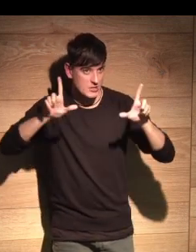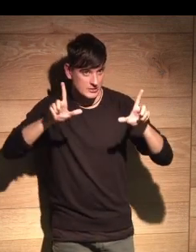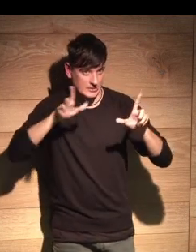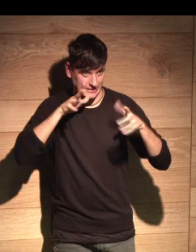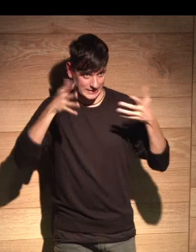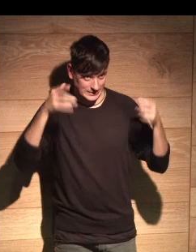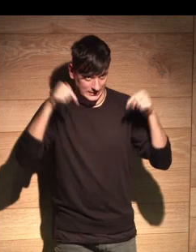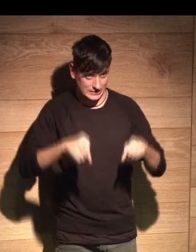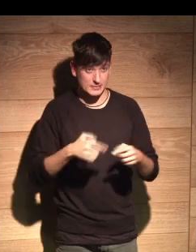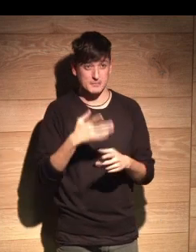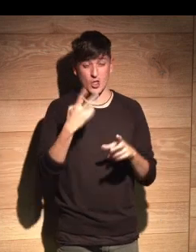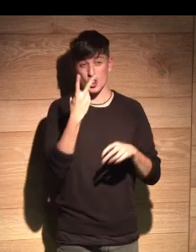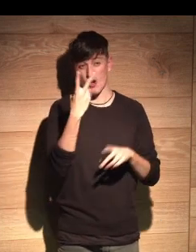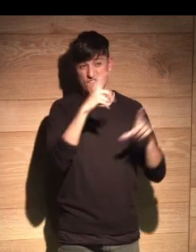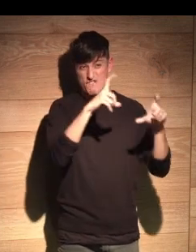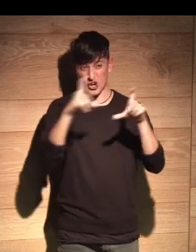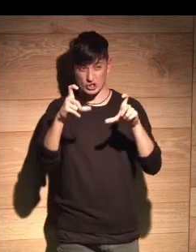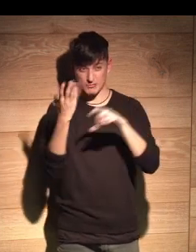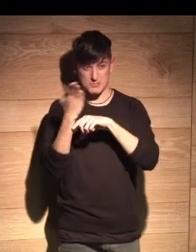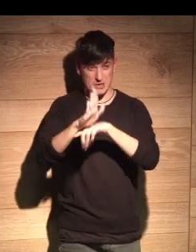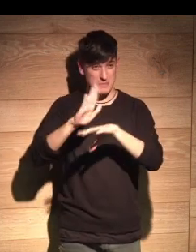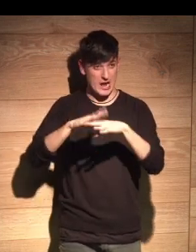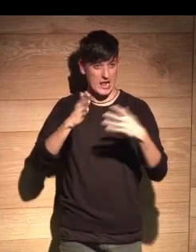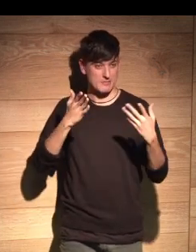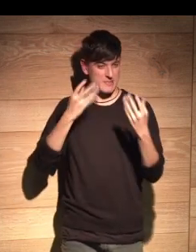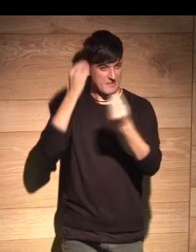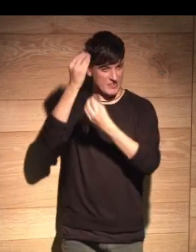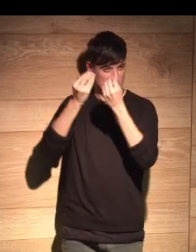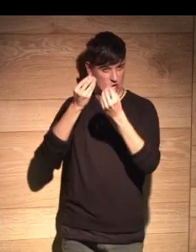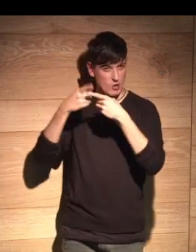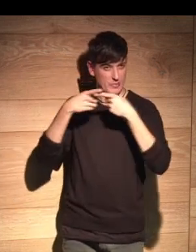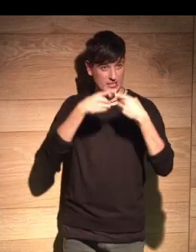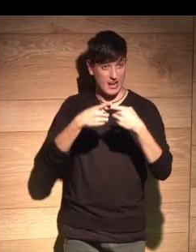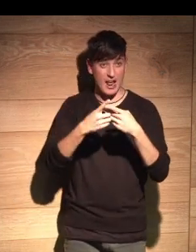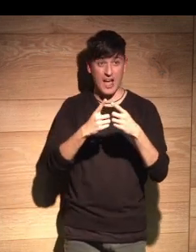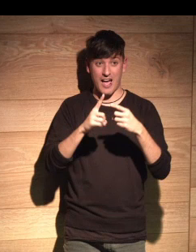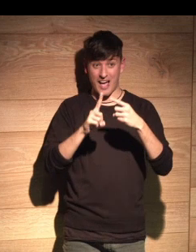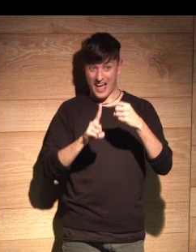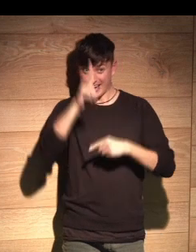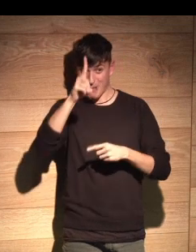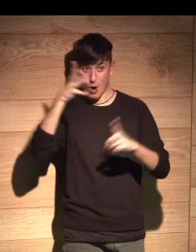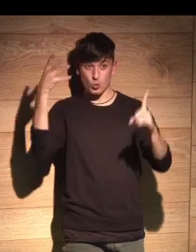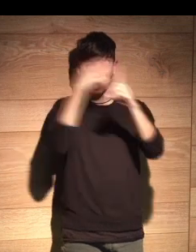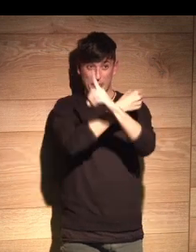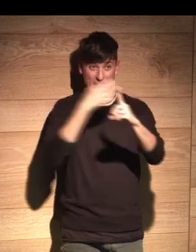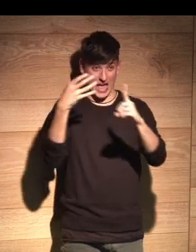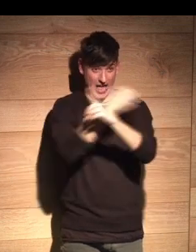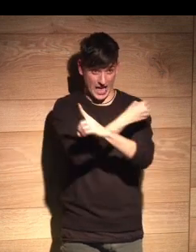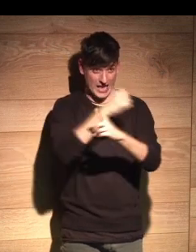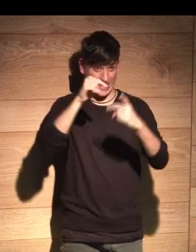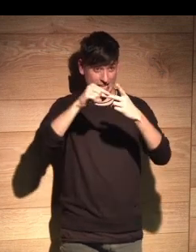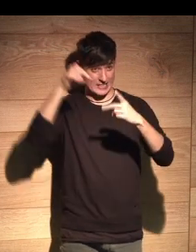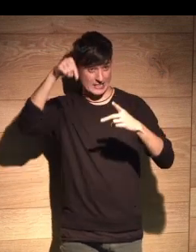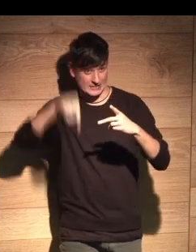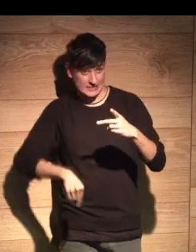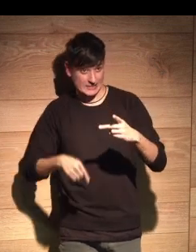now. And I bring those pictures in order to share the reflection with you. Here we have a utopia, and in the lower part